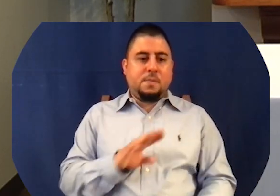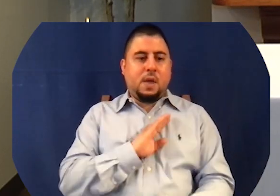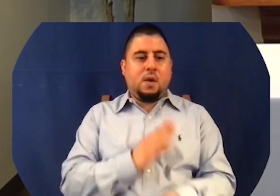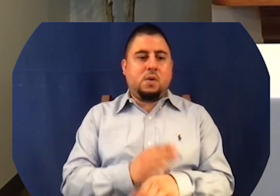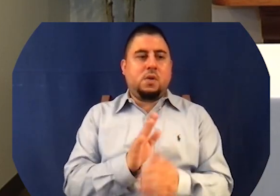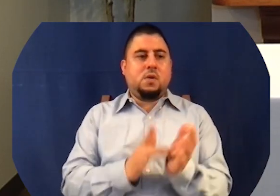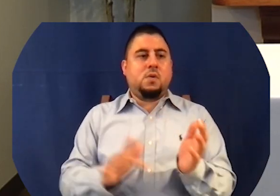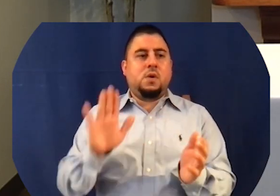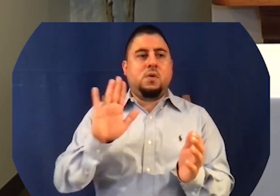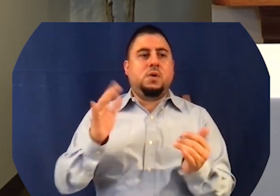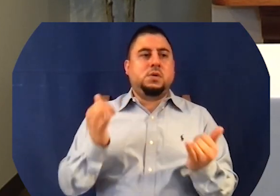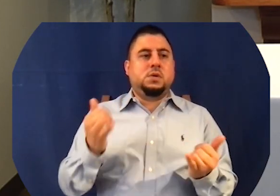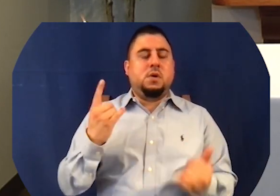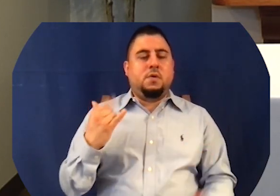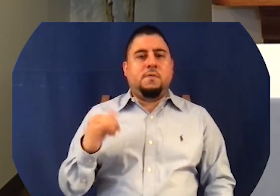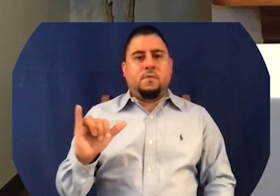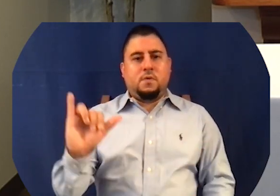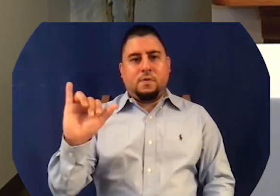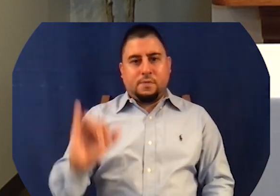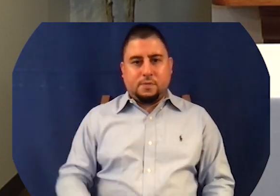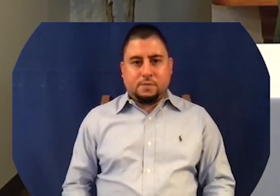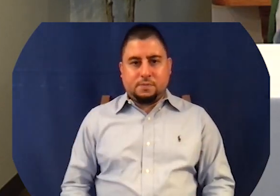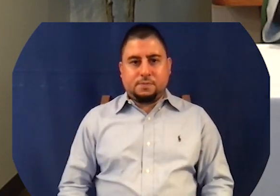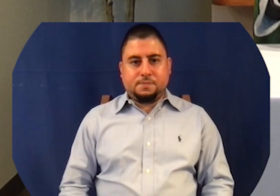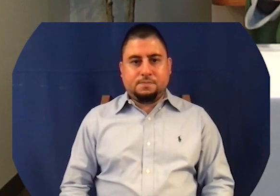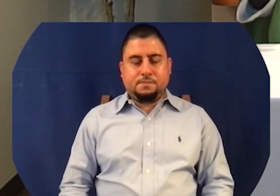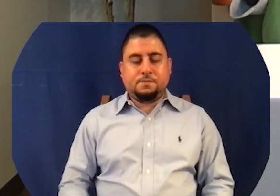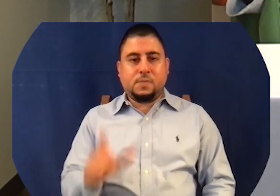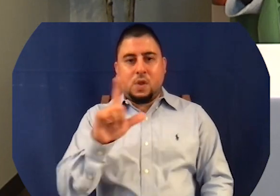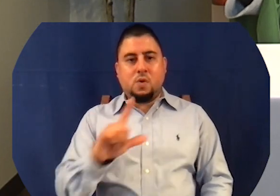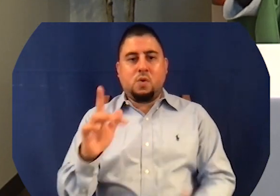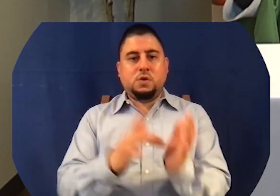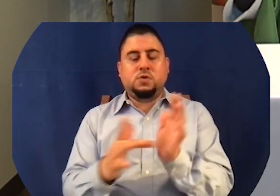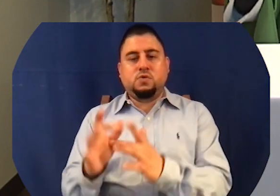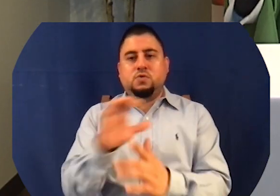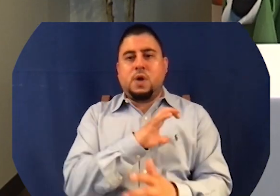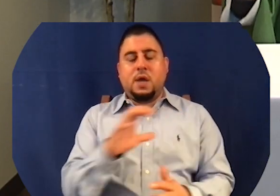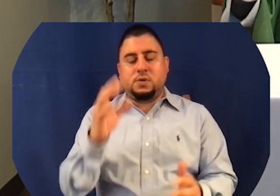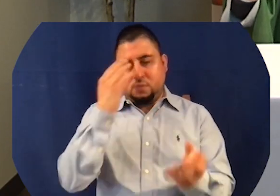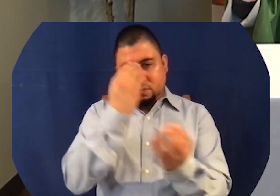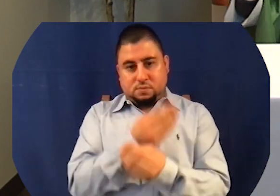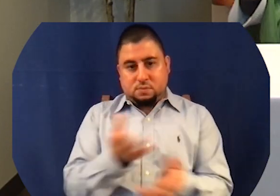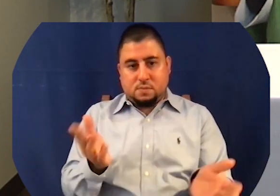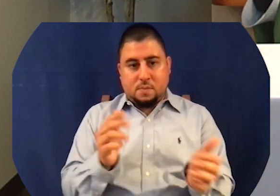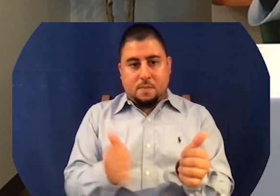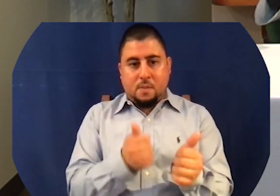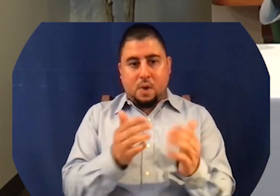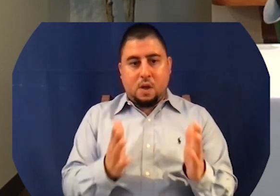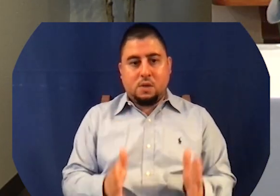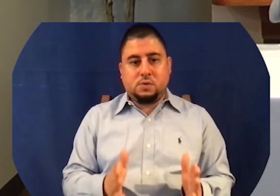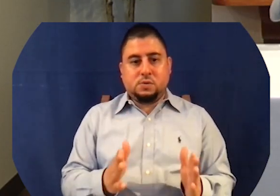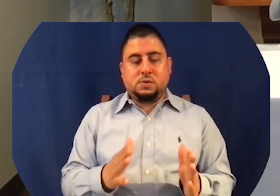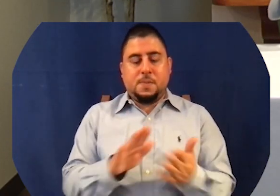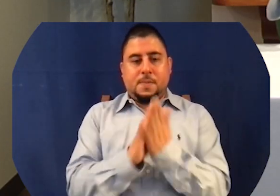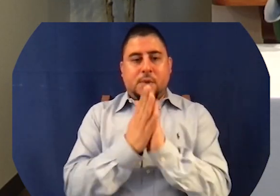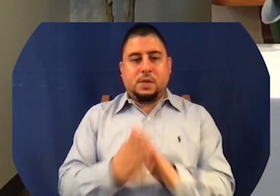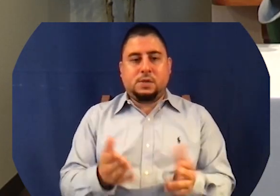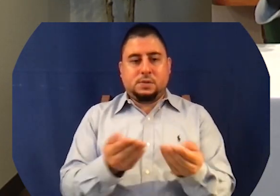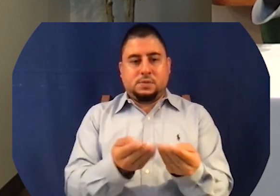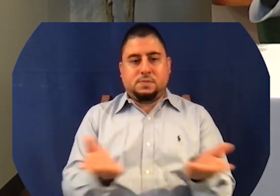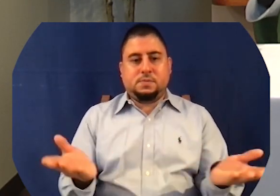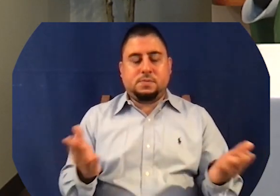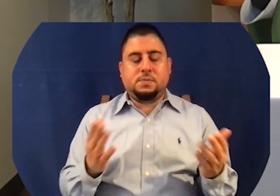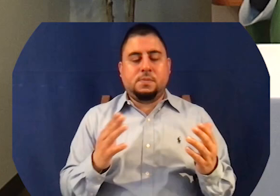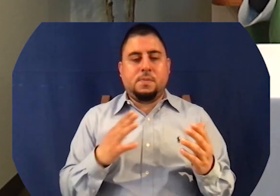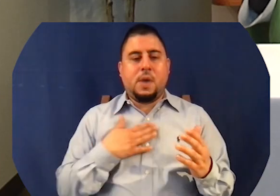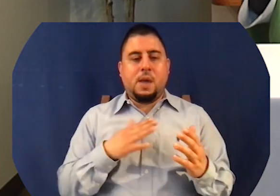the power, and the glory are yours now. Lord Jesus Christ, who said to your apostles, "Peace I leave you,